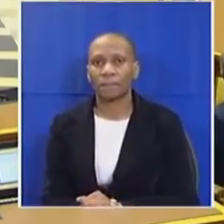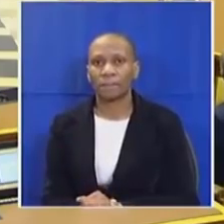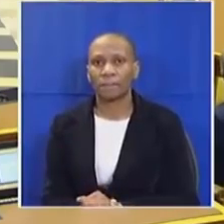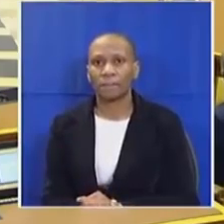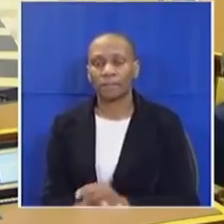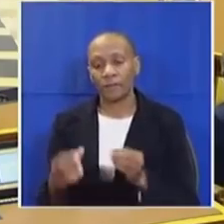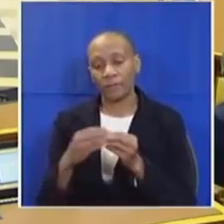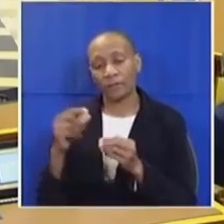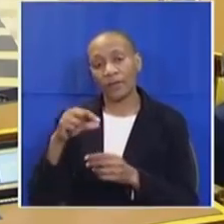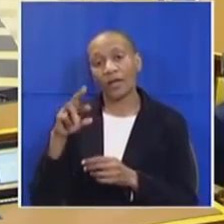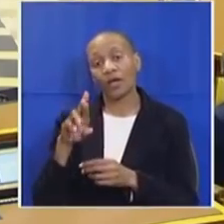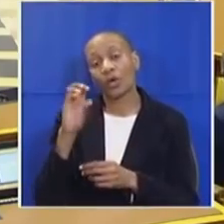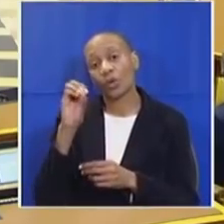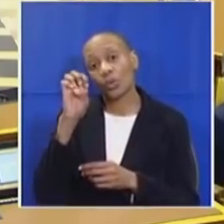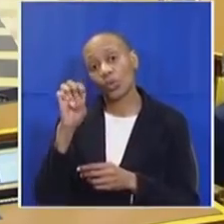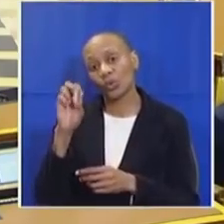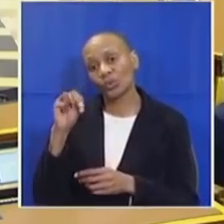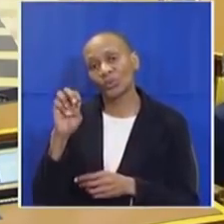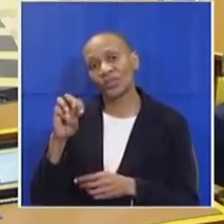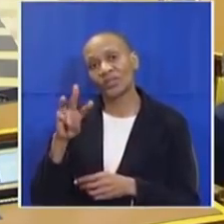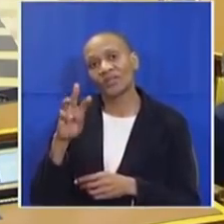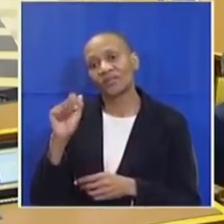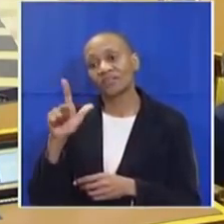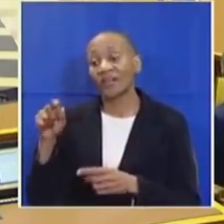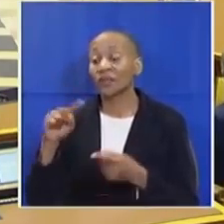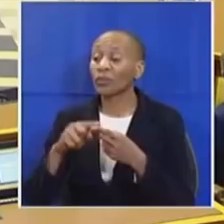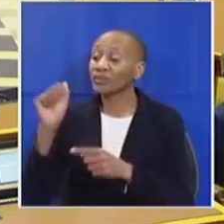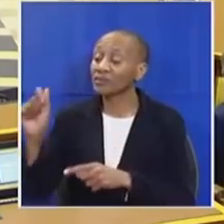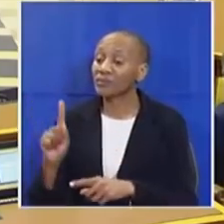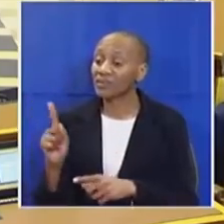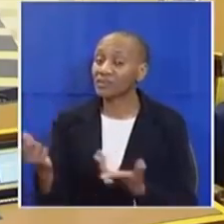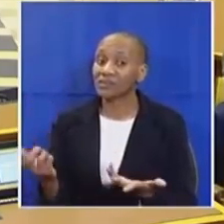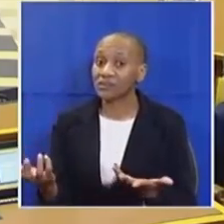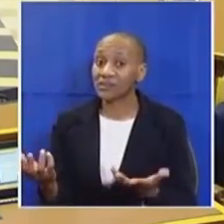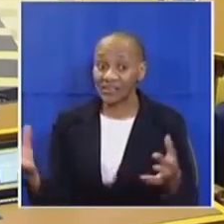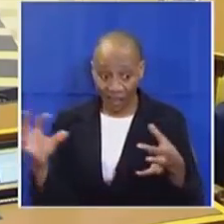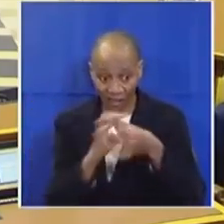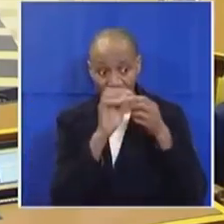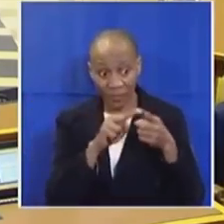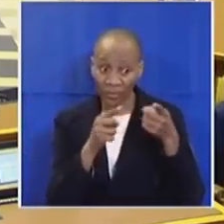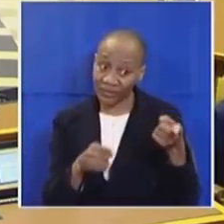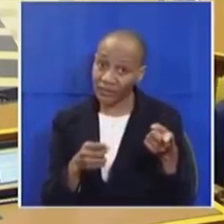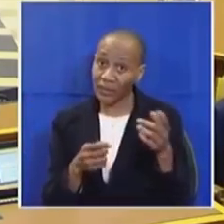Honourable Groenewald, what is your point? Is it still relevant?